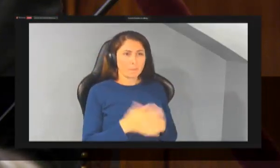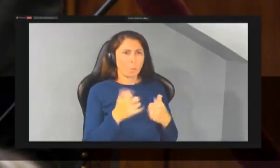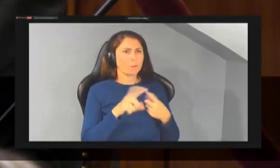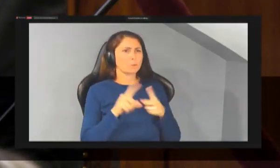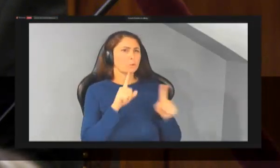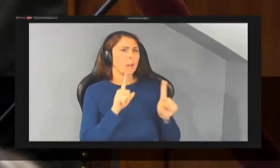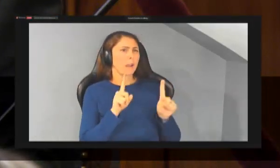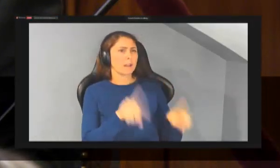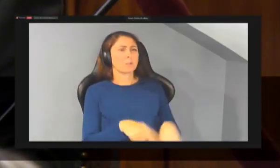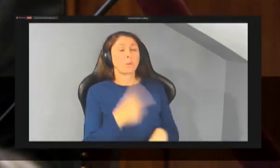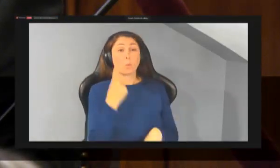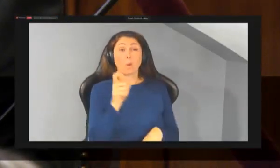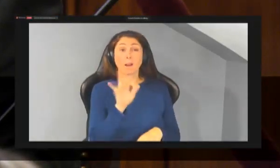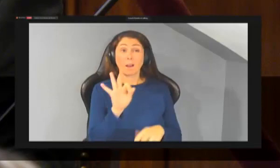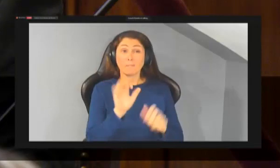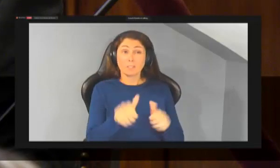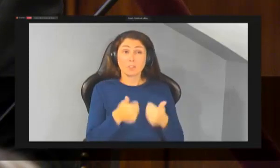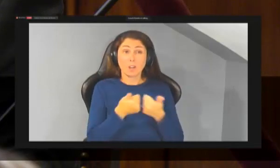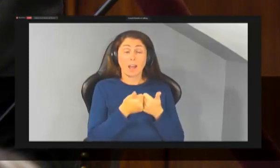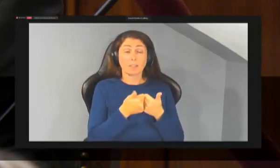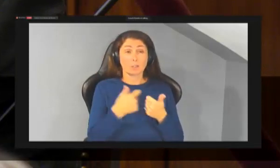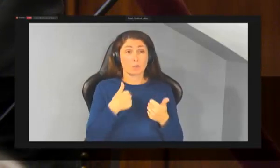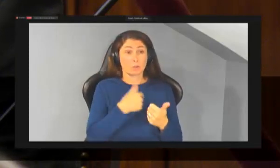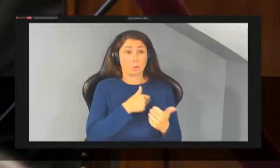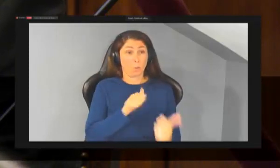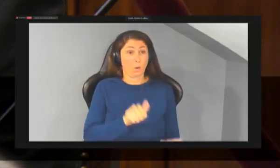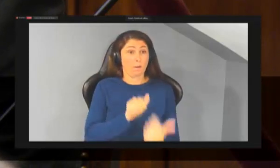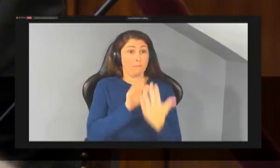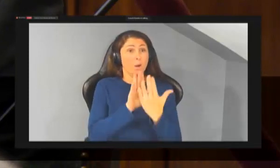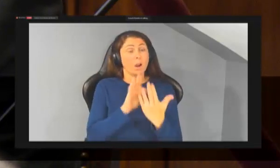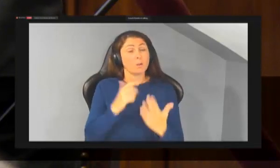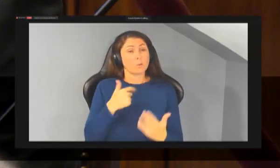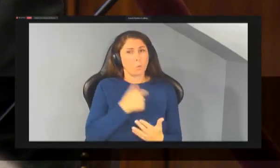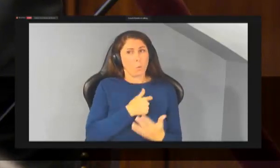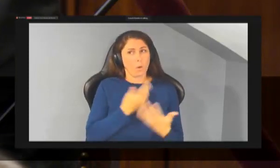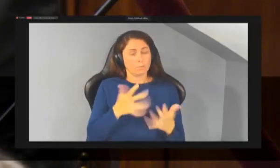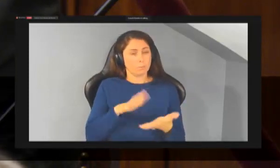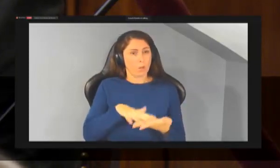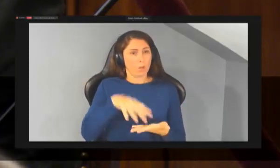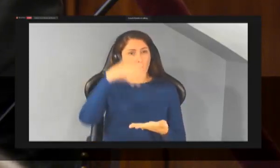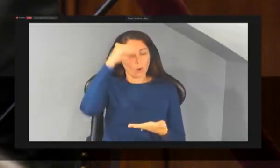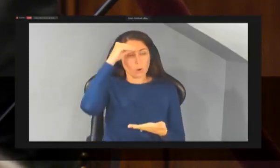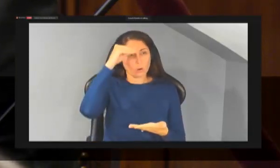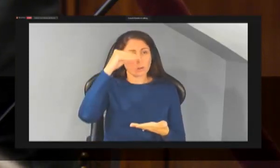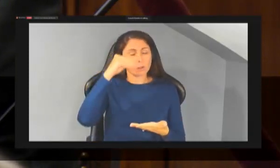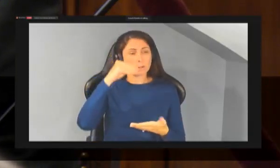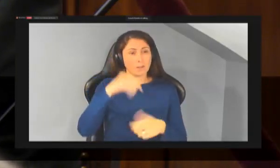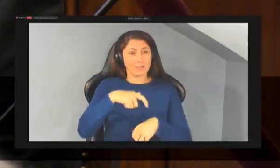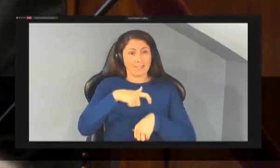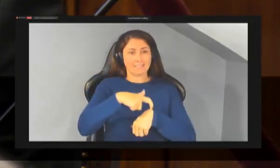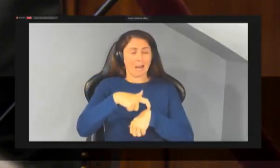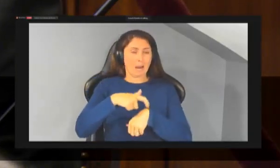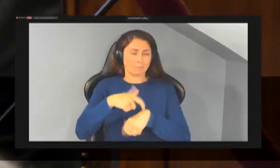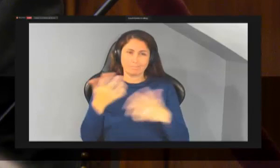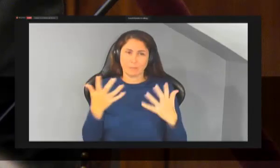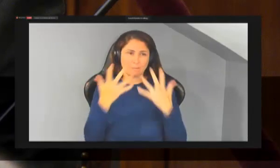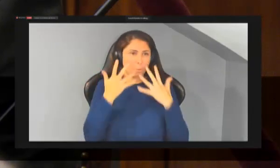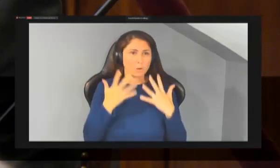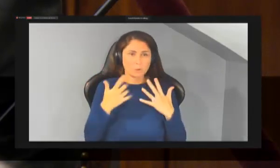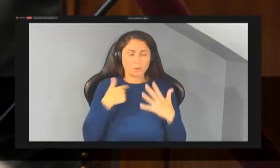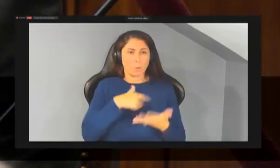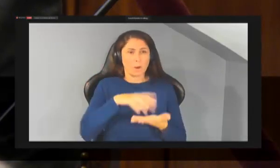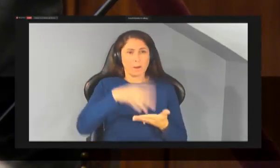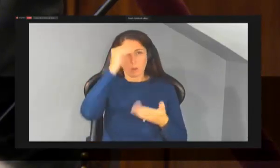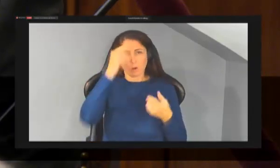one of the challenges we confronted is we essentially learned, the timing was unfortunate. We learned during the council